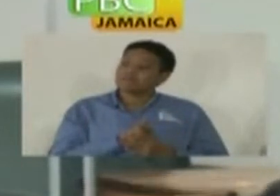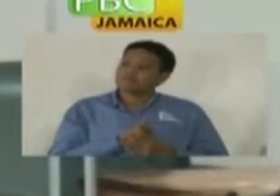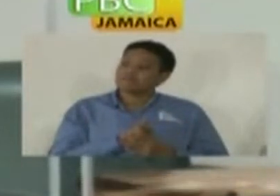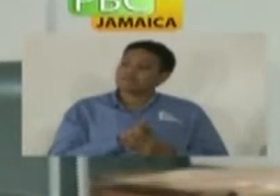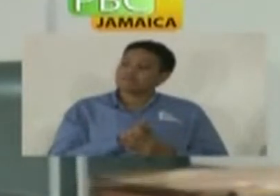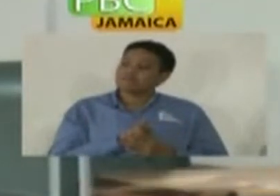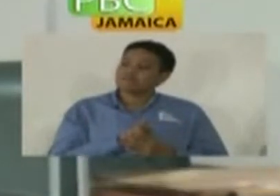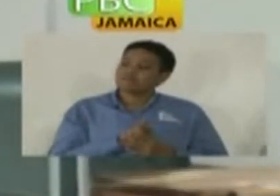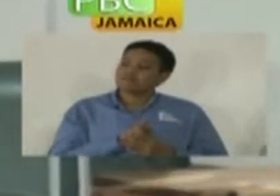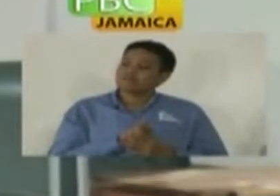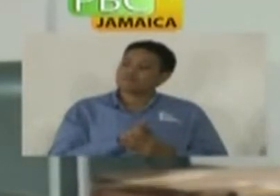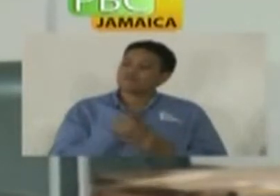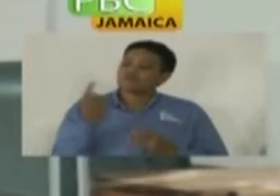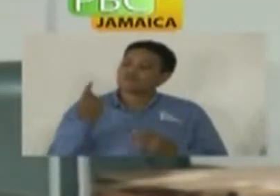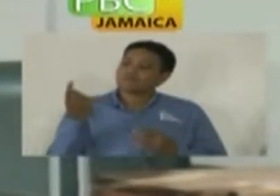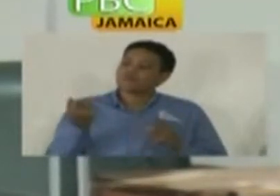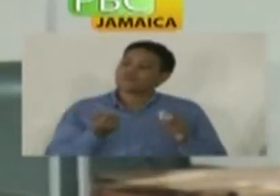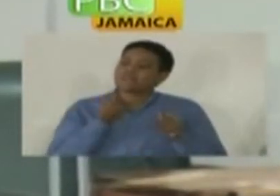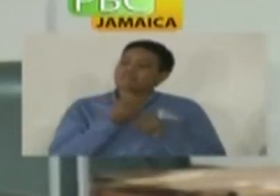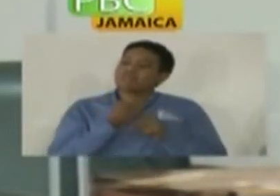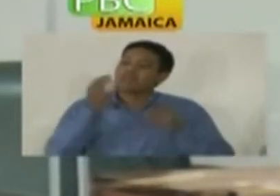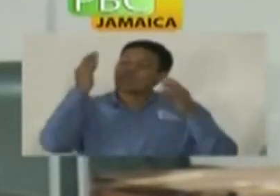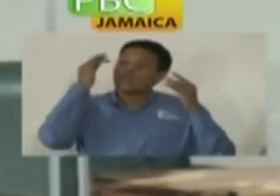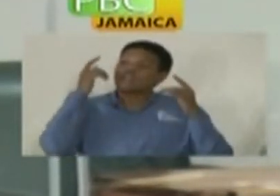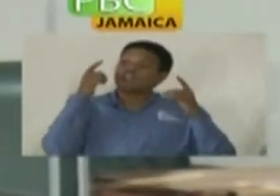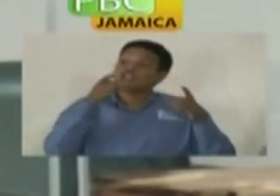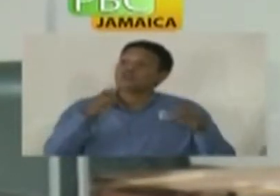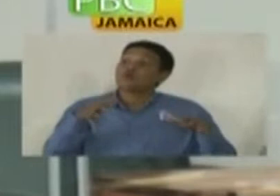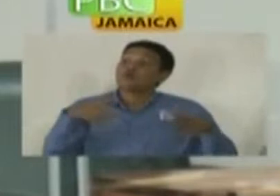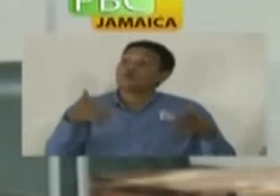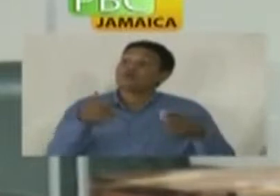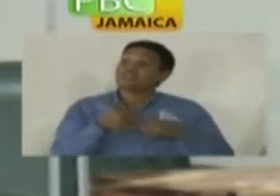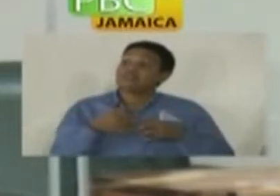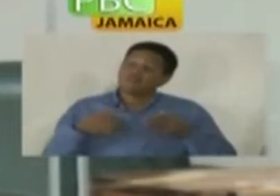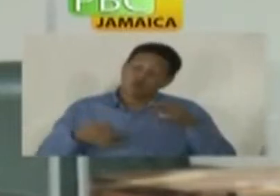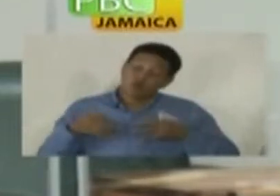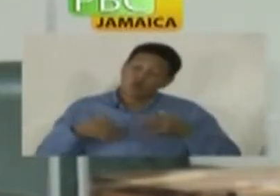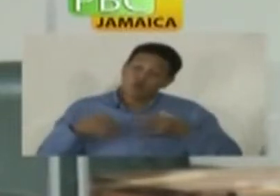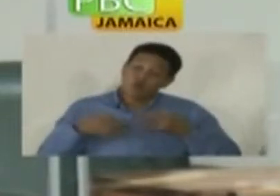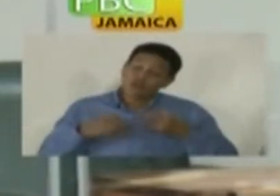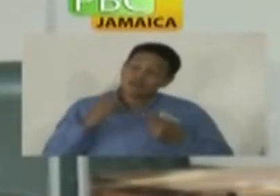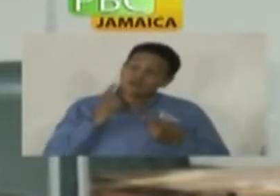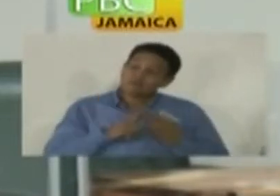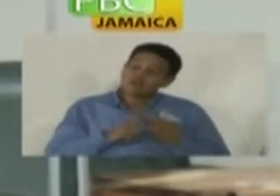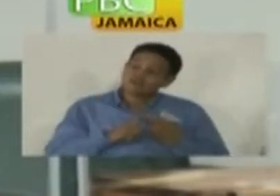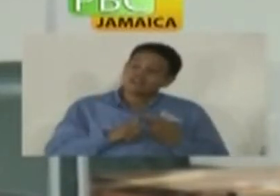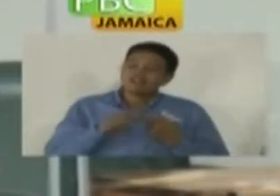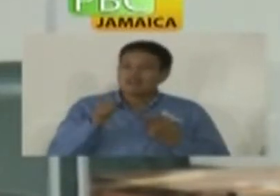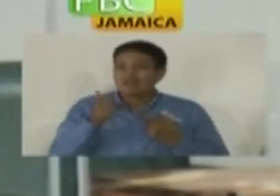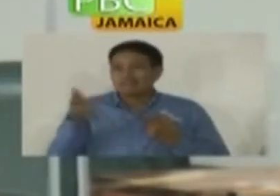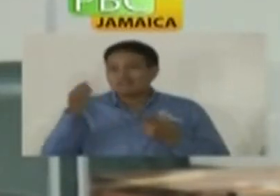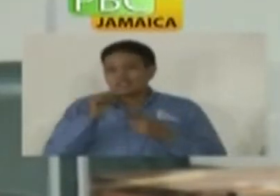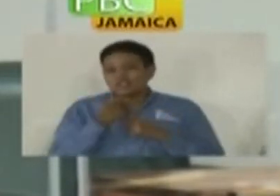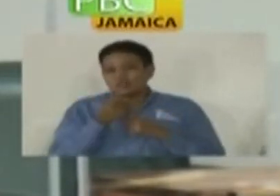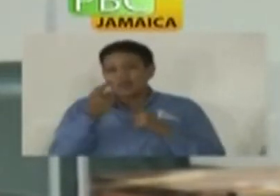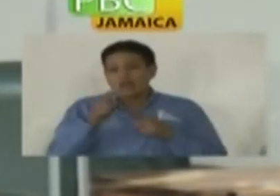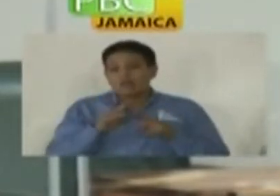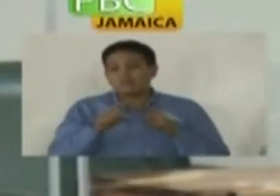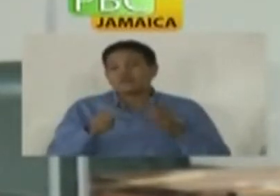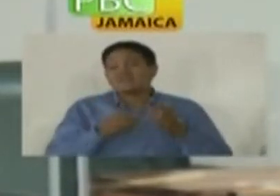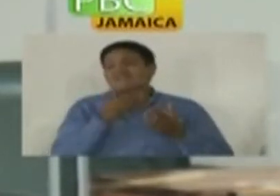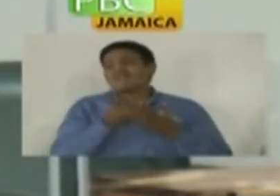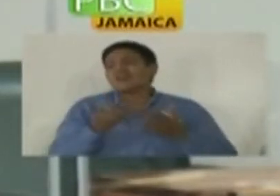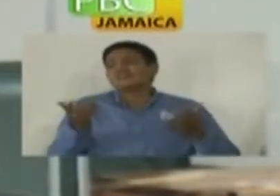something to the effect concerning the courts and so on. But the fact